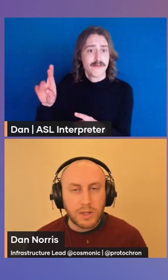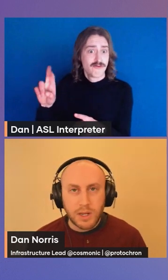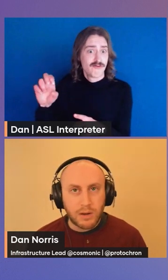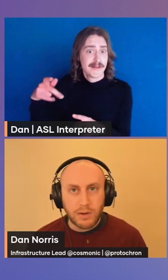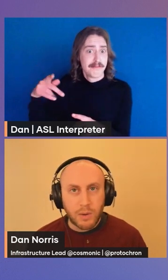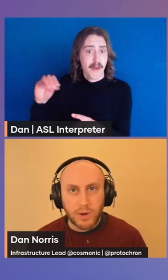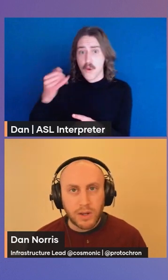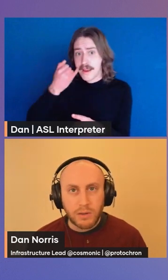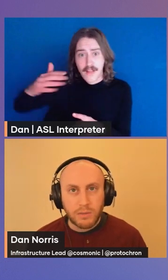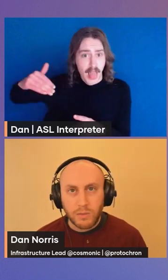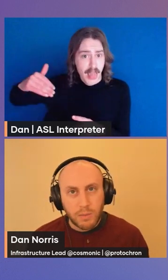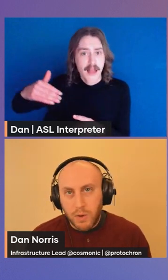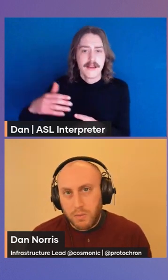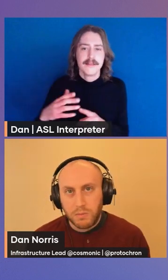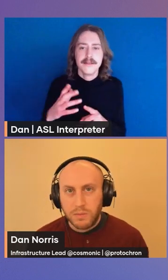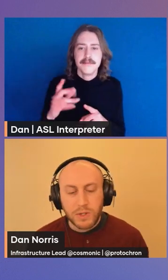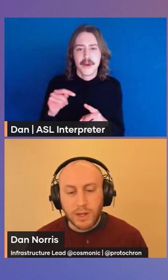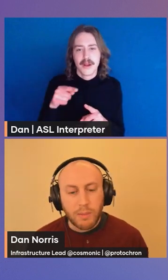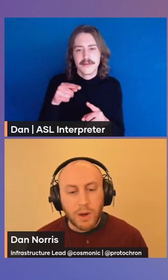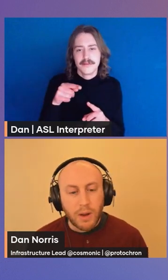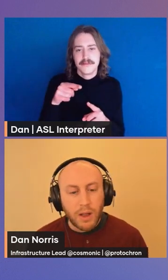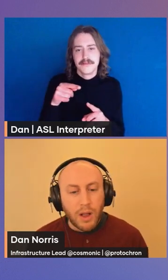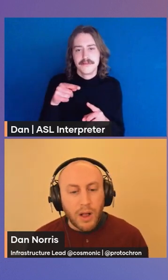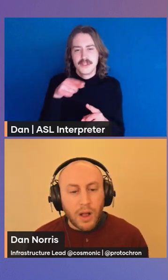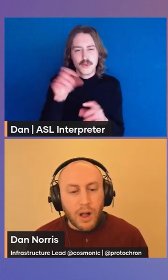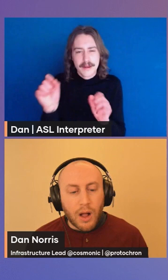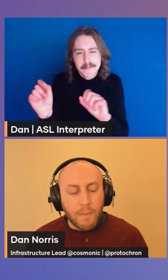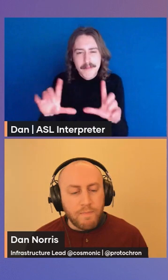the container networking repo and check them out.